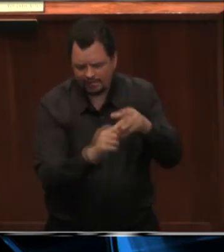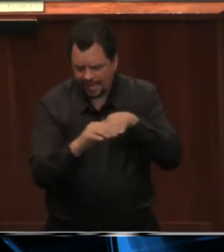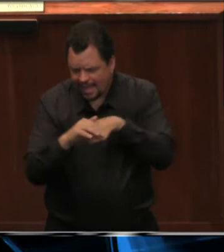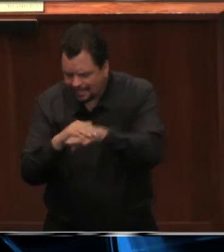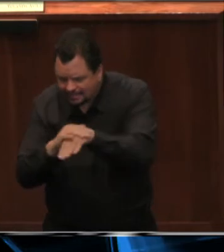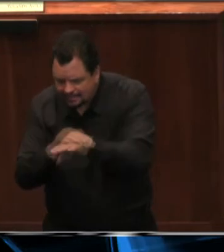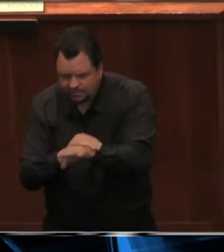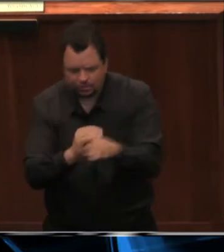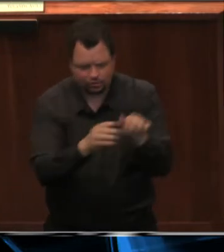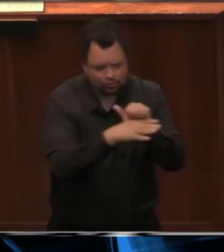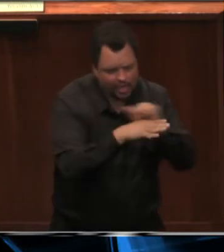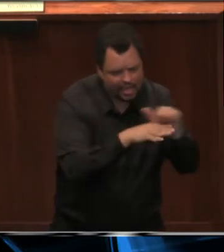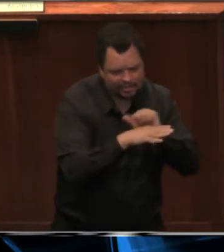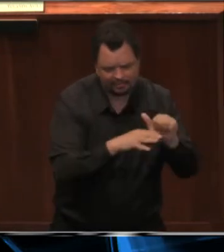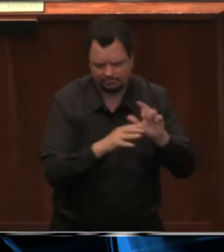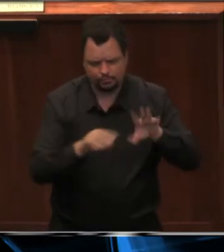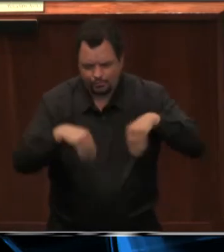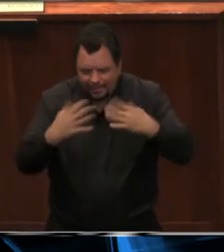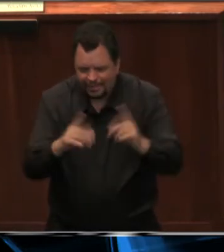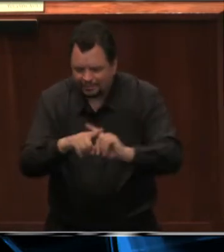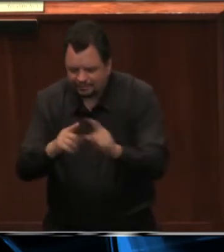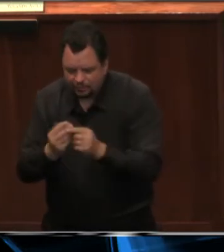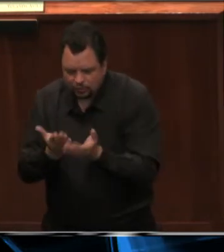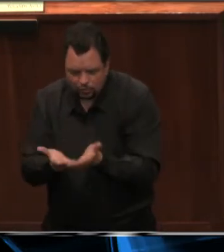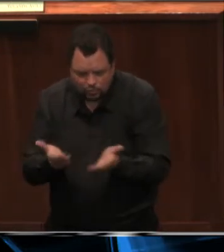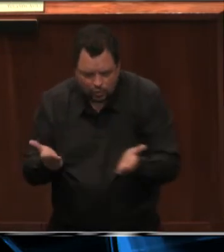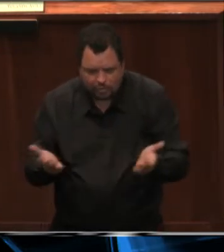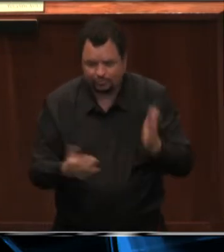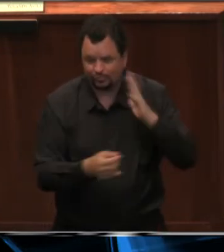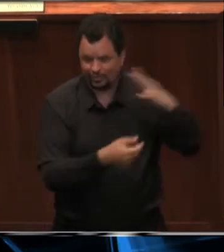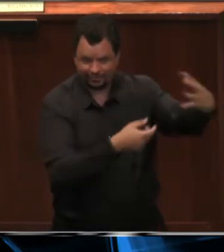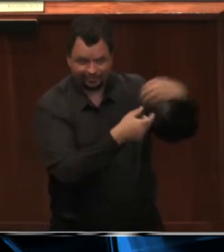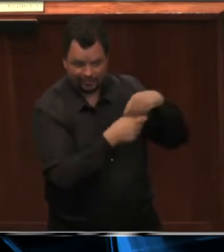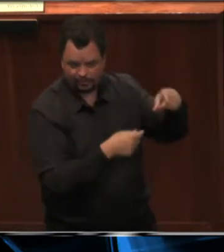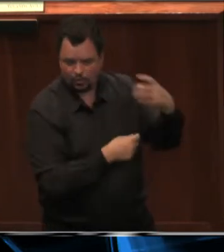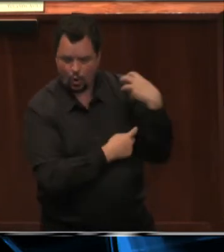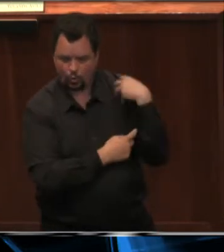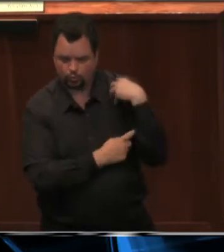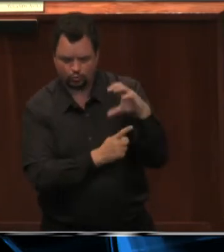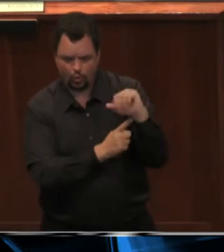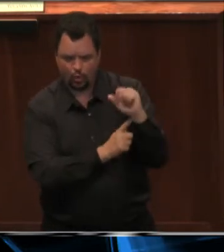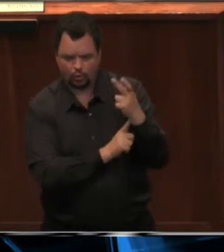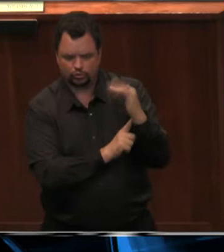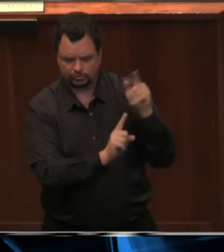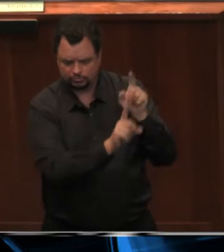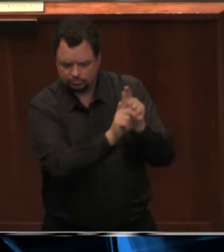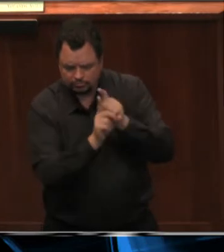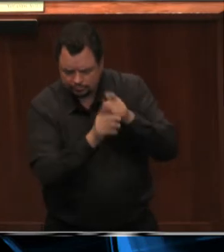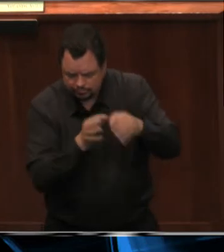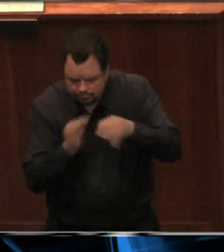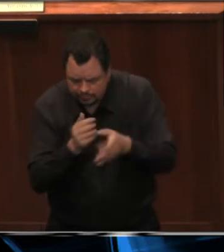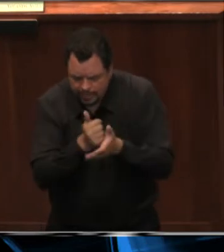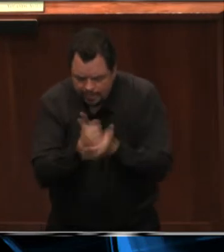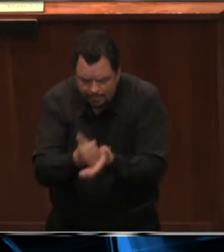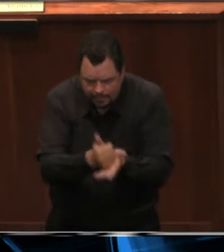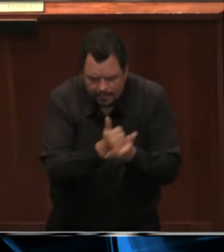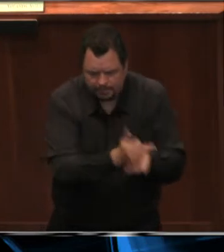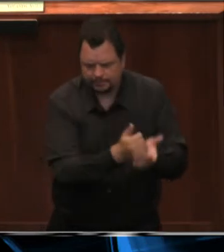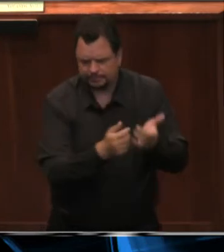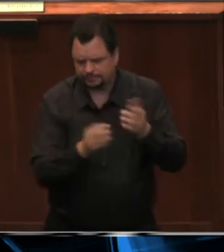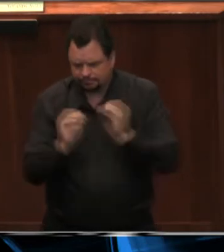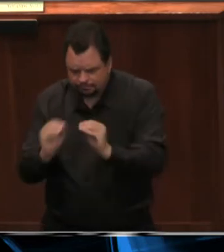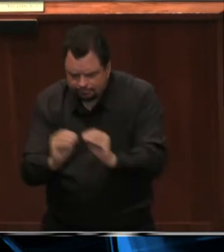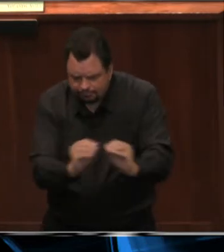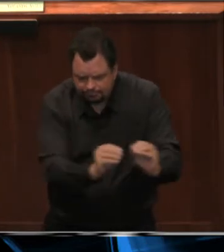and there's also a coaching program that people can go through to become resilience coaches and leaders for our community